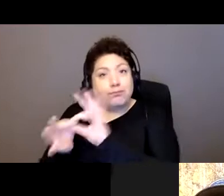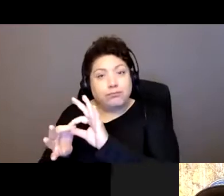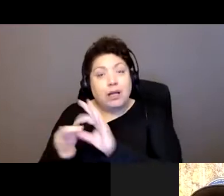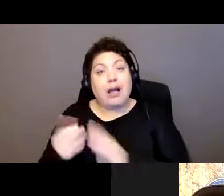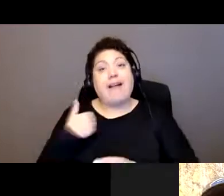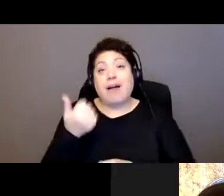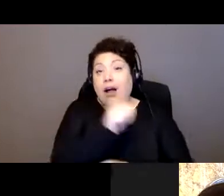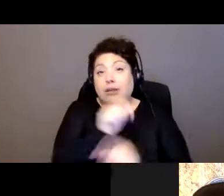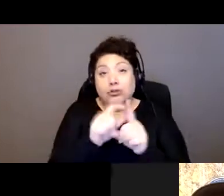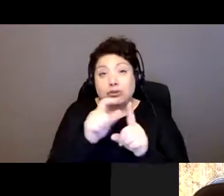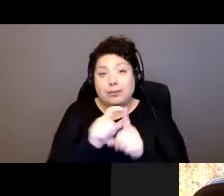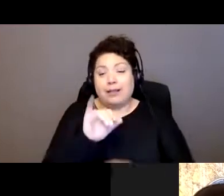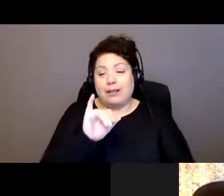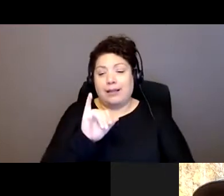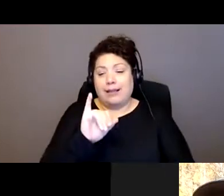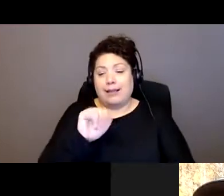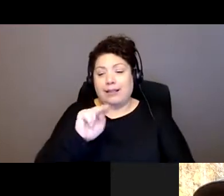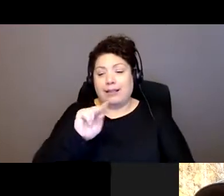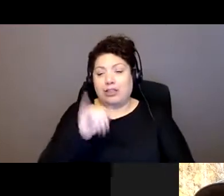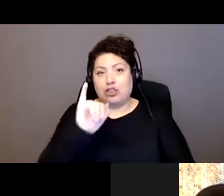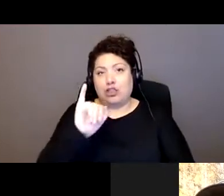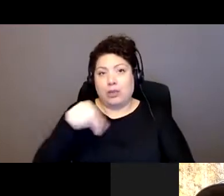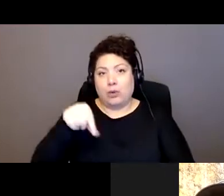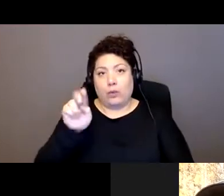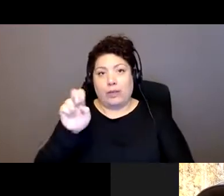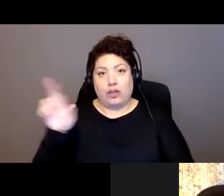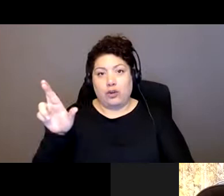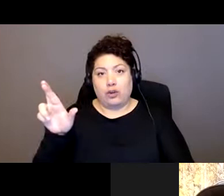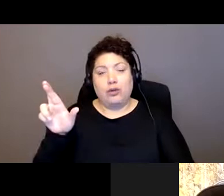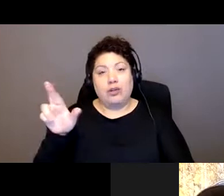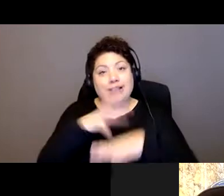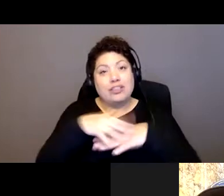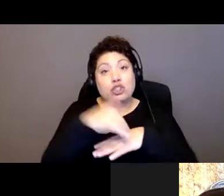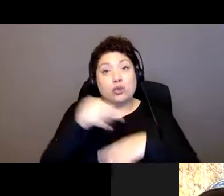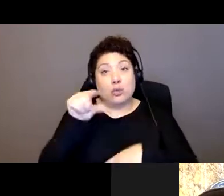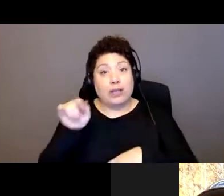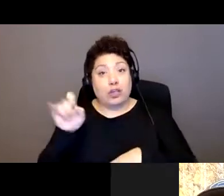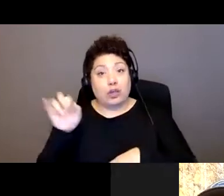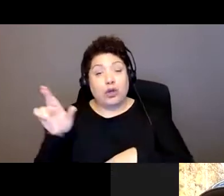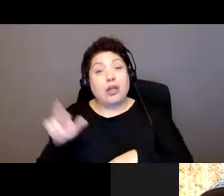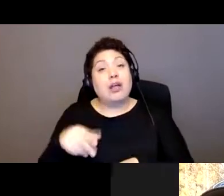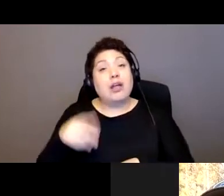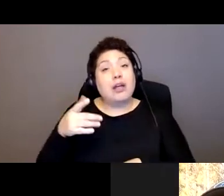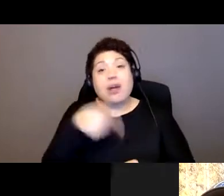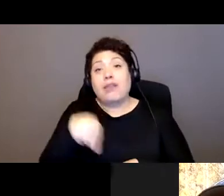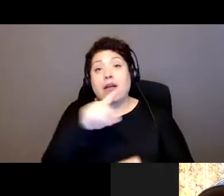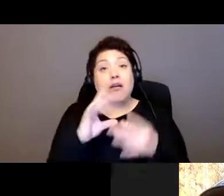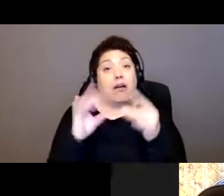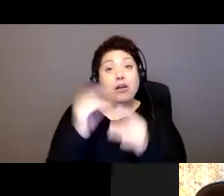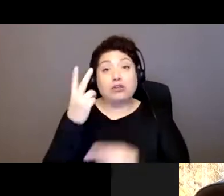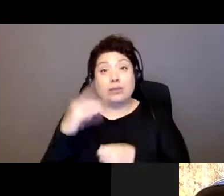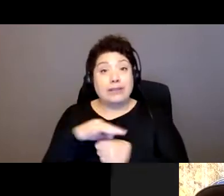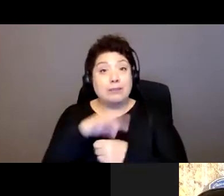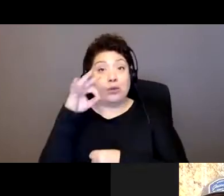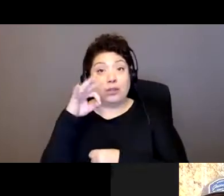other just gay and lesbian and things like that. So when you say if someone says that they're two-spirited, that usually says that it's